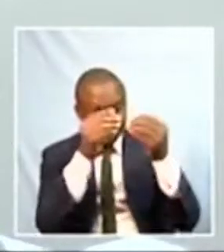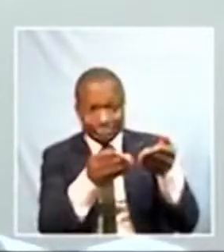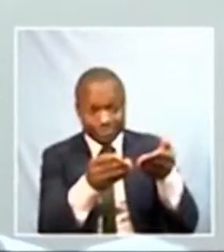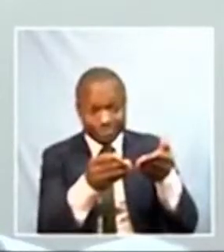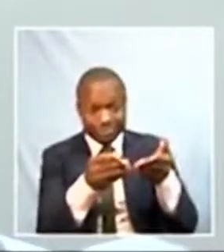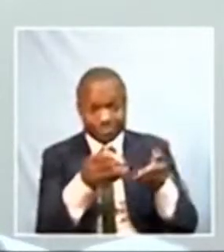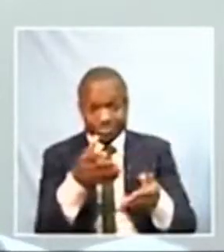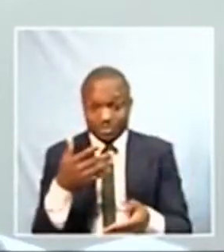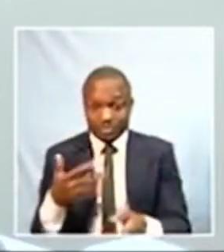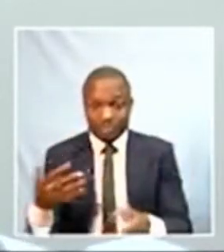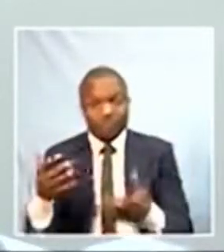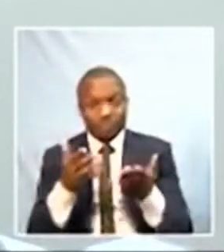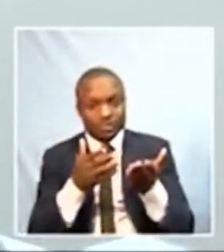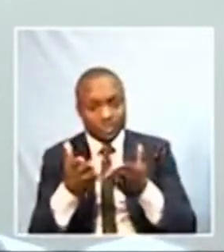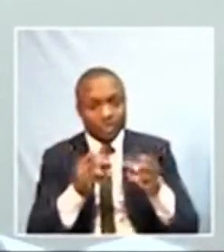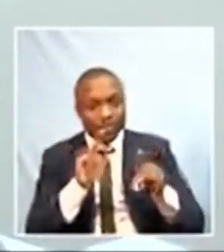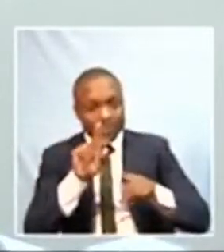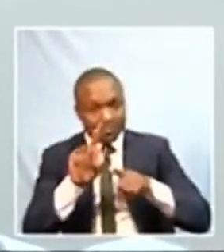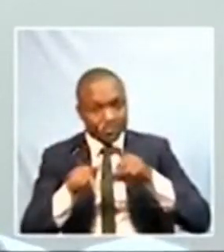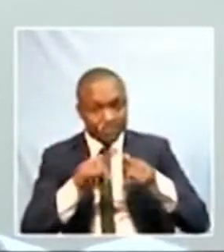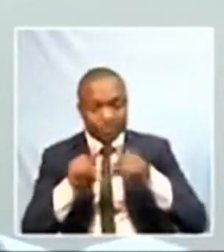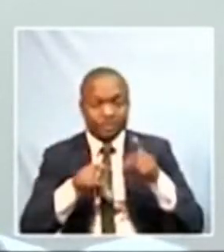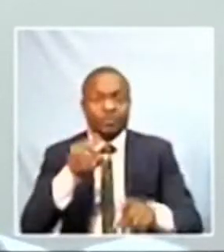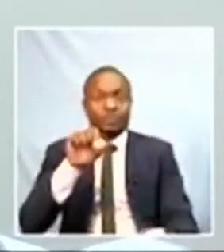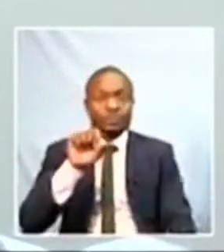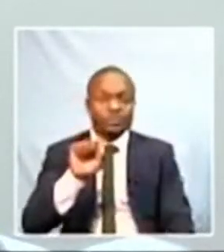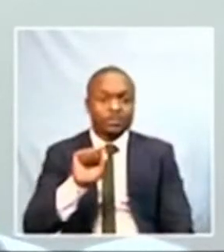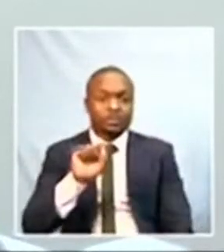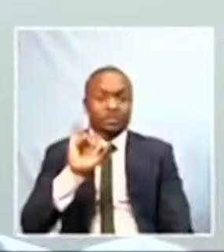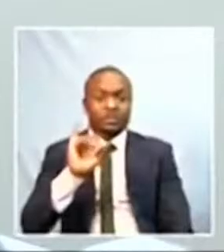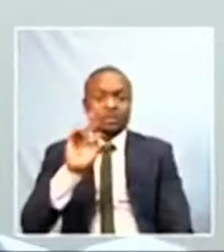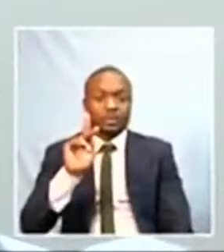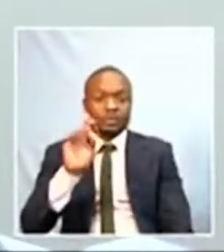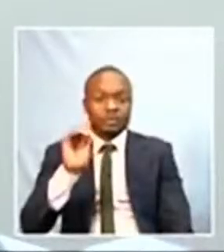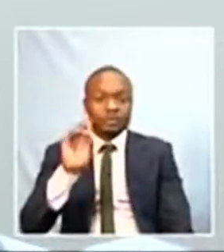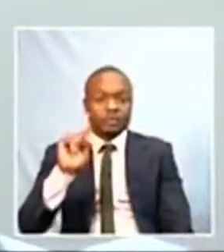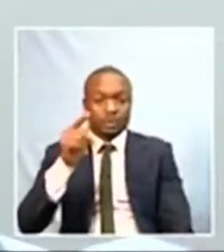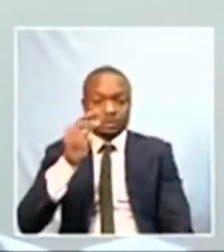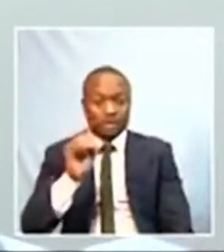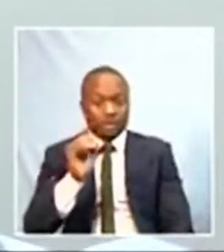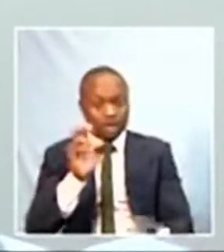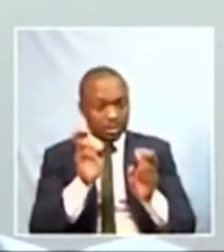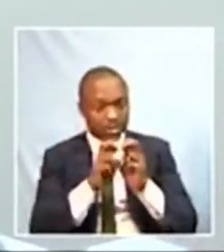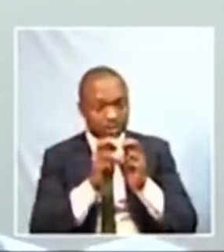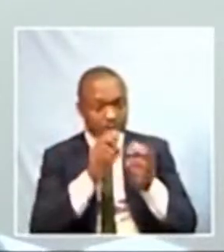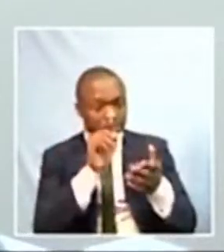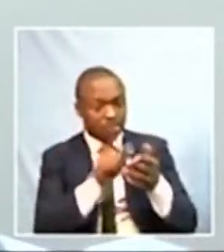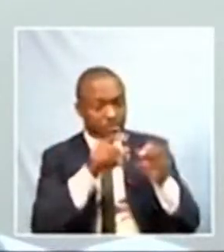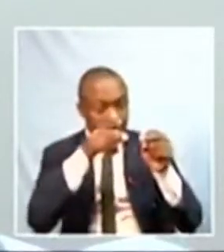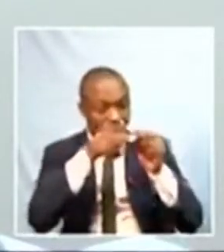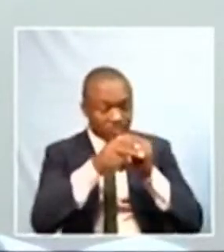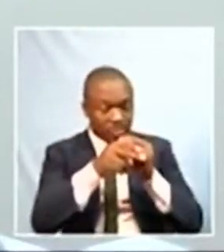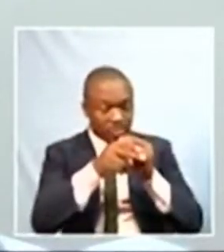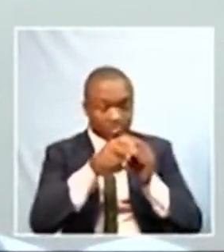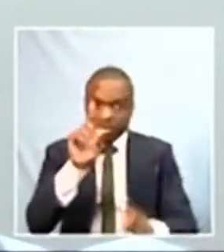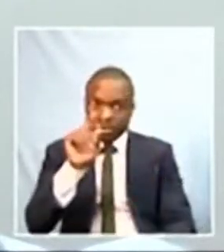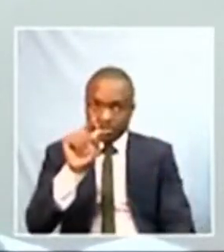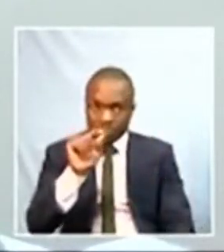goods and services to the people of SIKONGO? If a contract, Chairman, like this one was terminated in